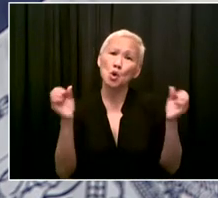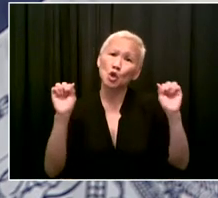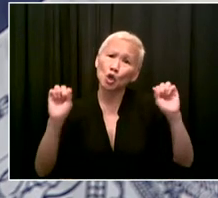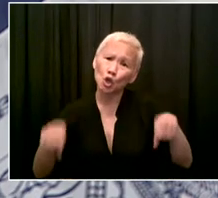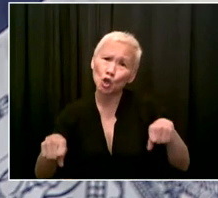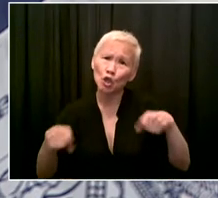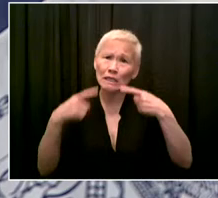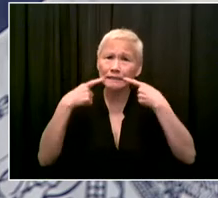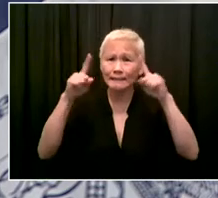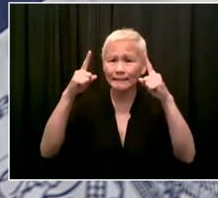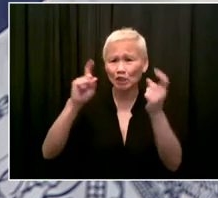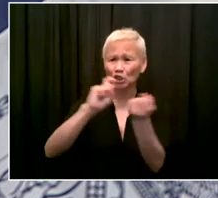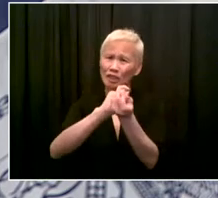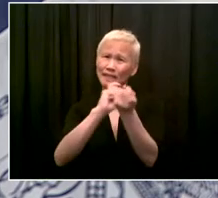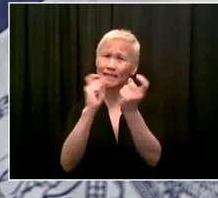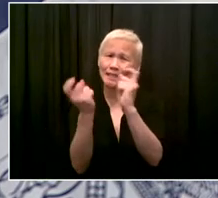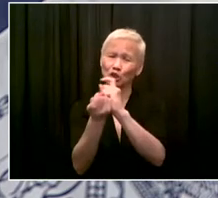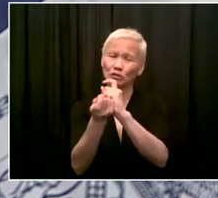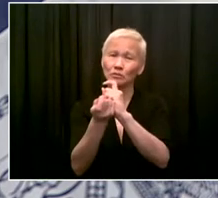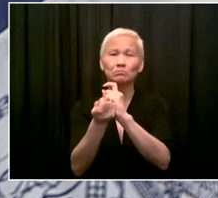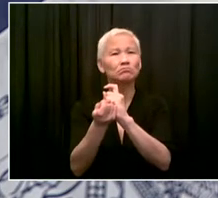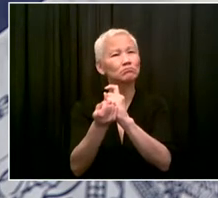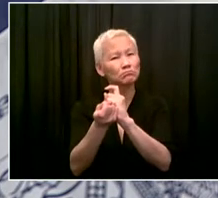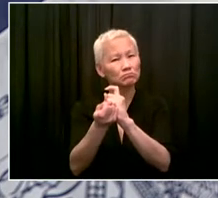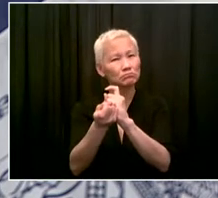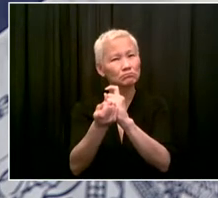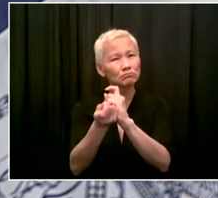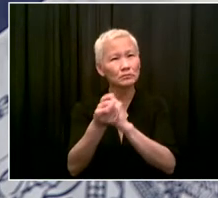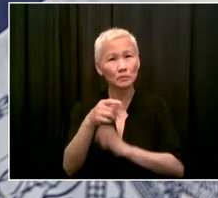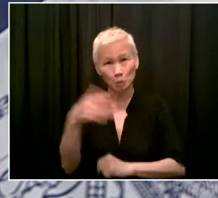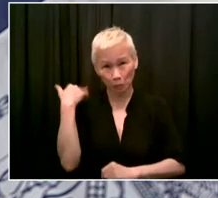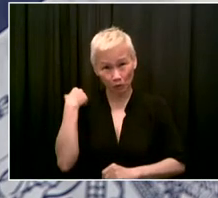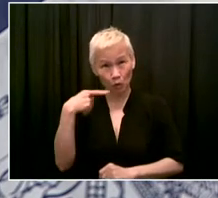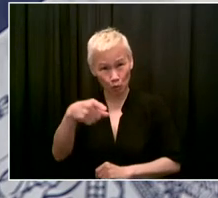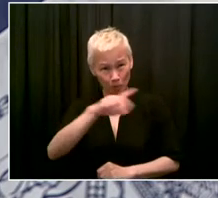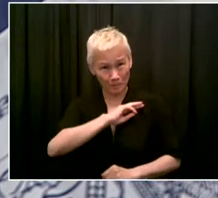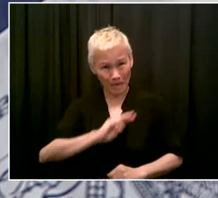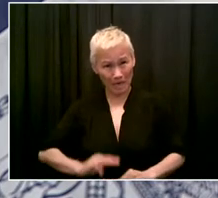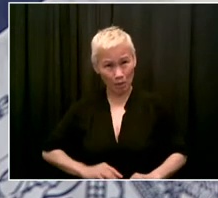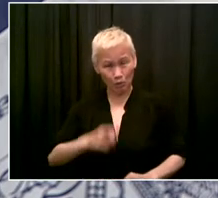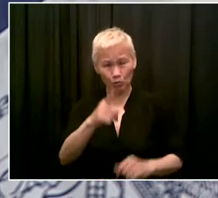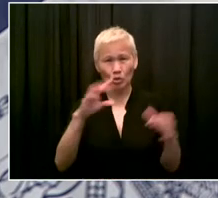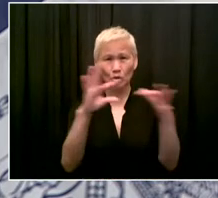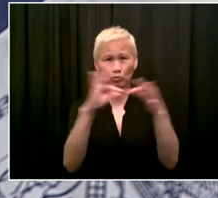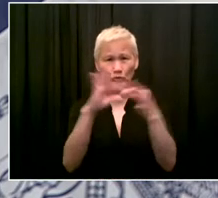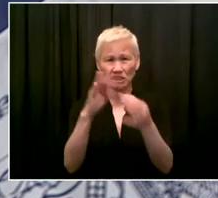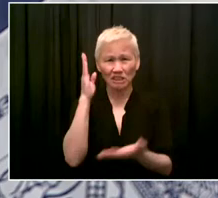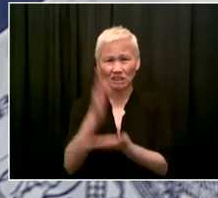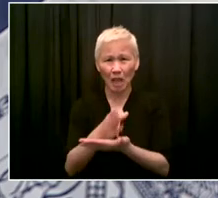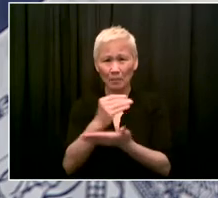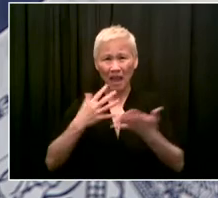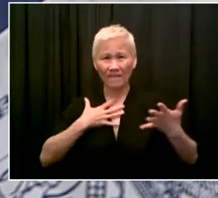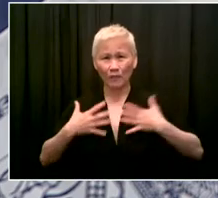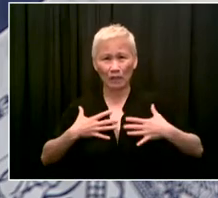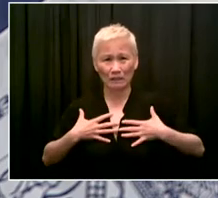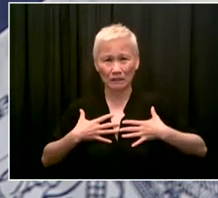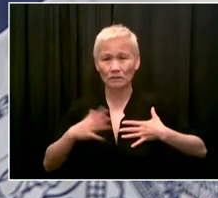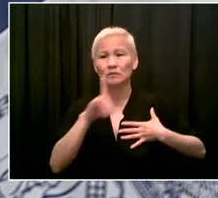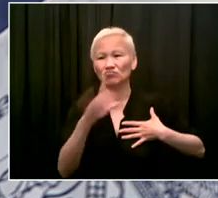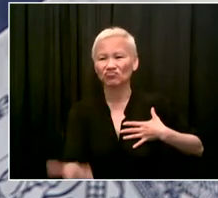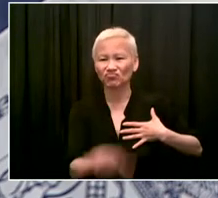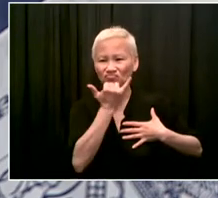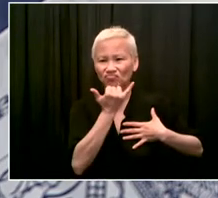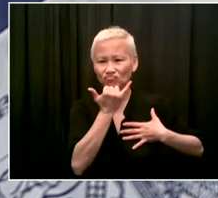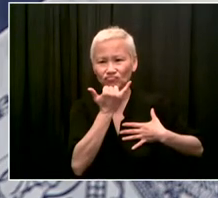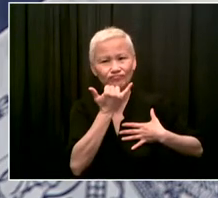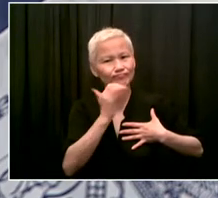tell you, as an observer of this campaign, I do not see Eric Adams as the inheritor of your coalition. Perhaps